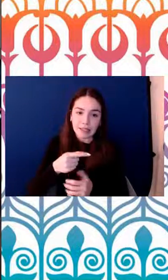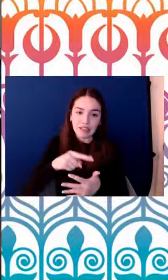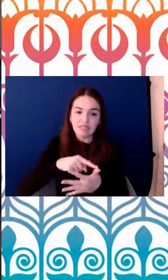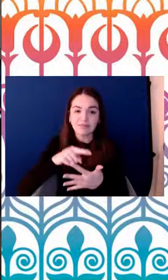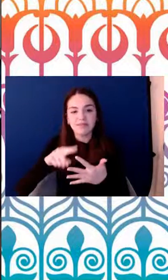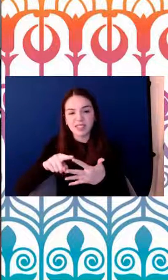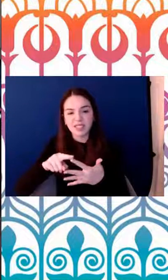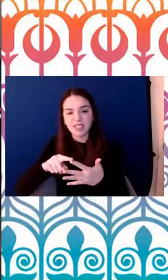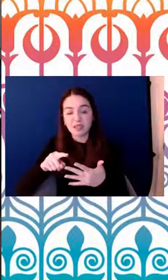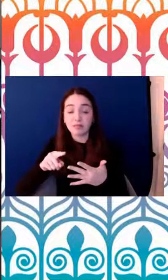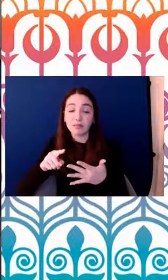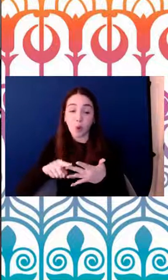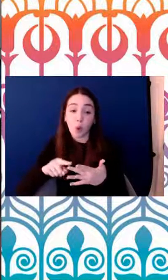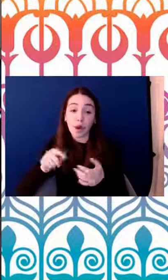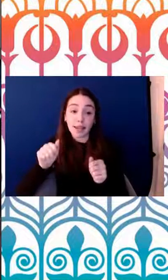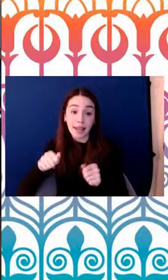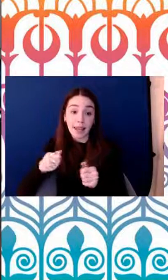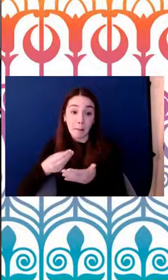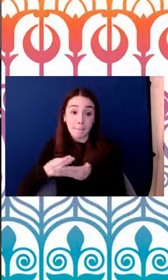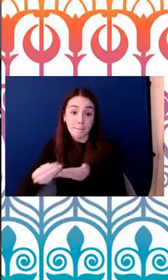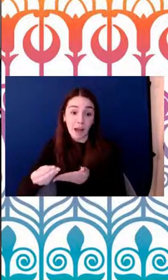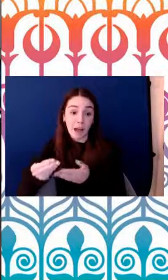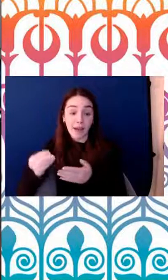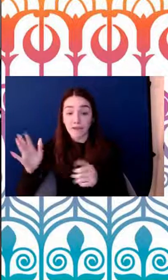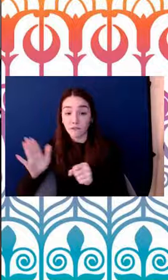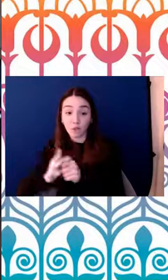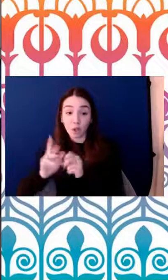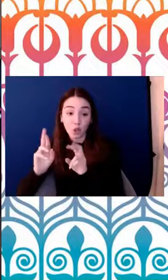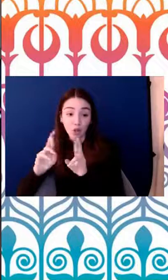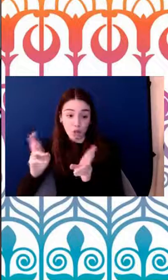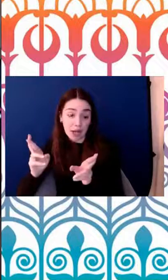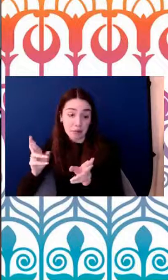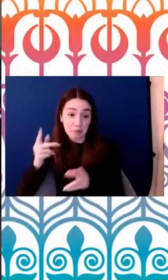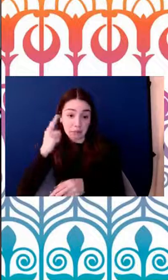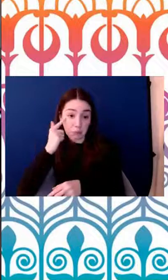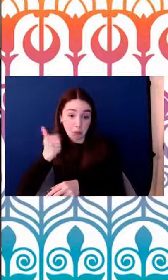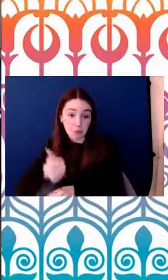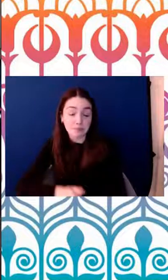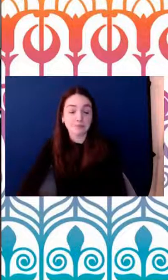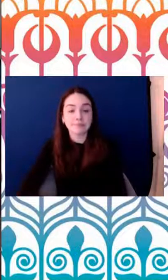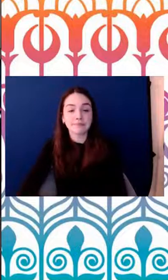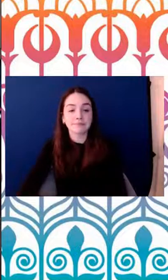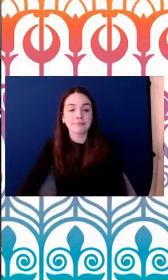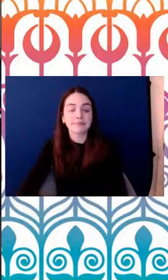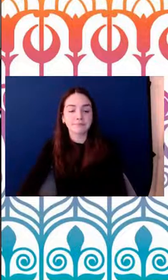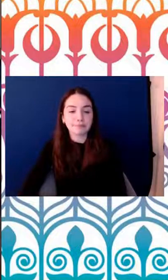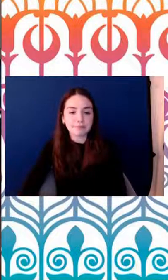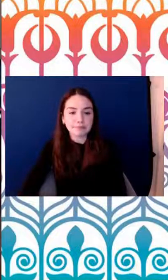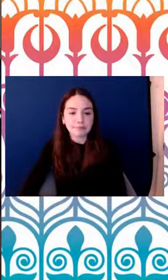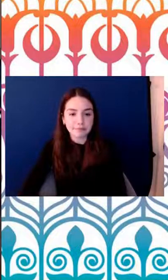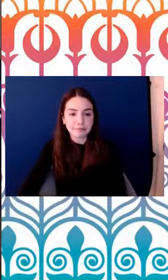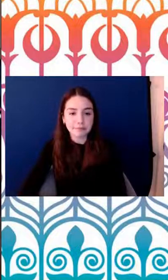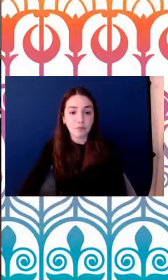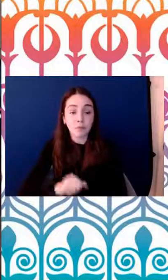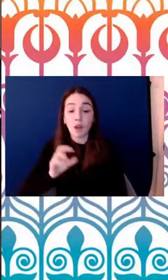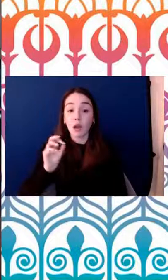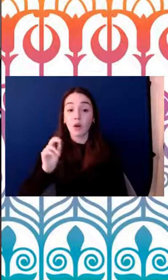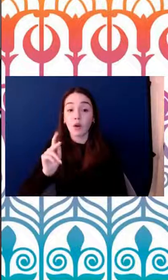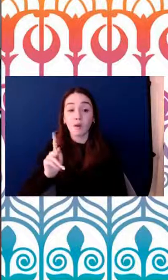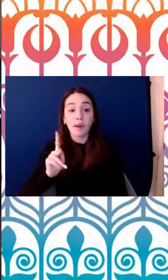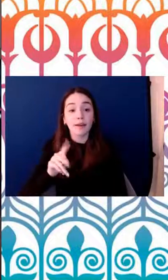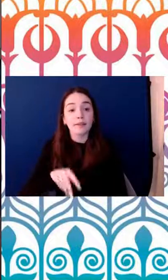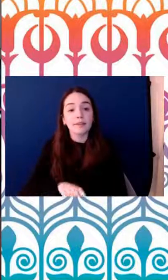right. Alrighty, so let me put this to the side. There we go.